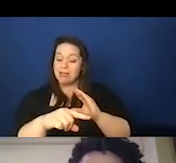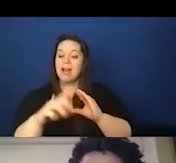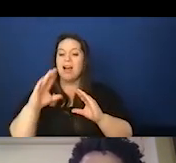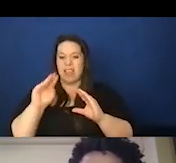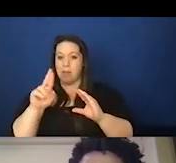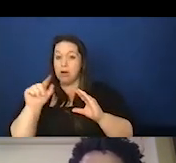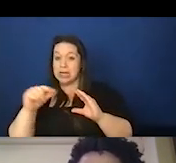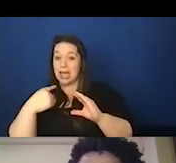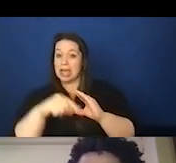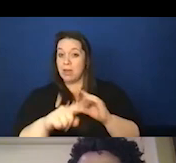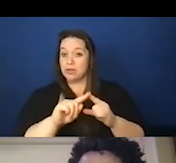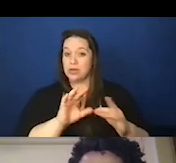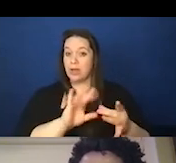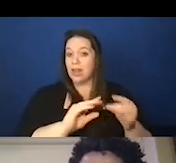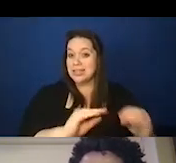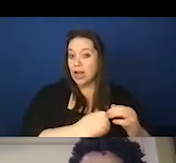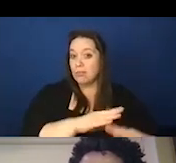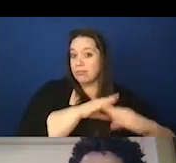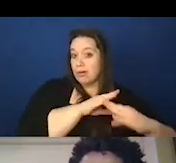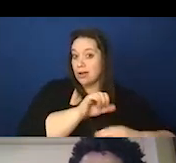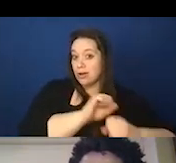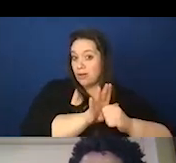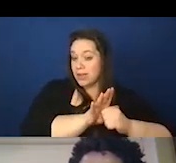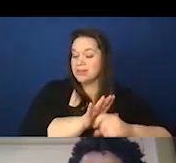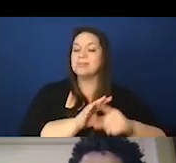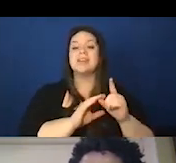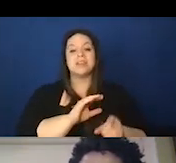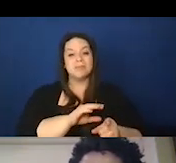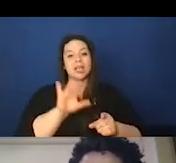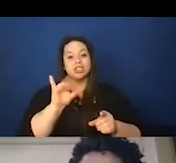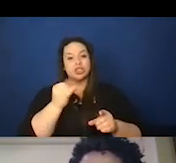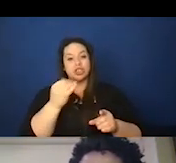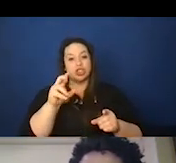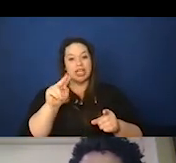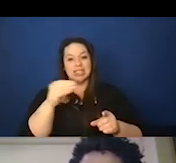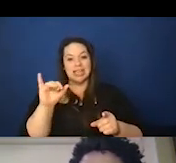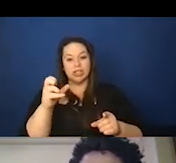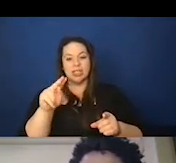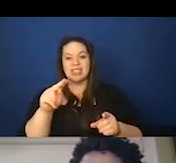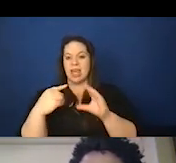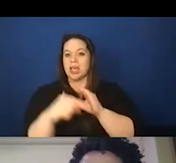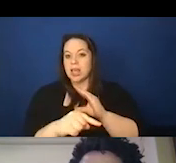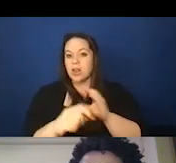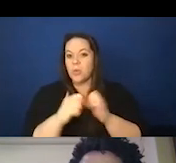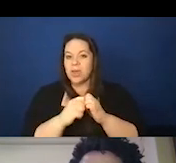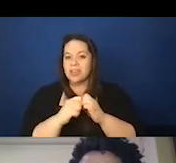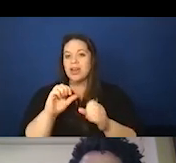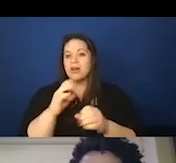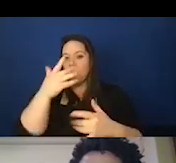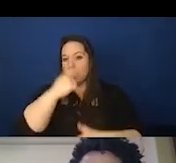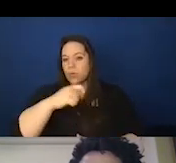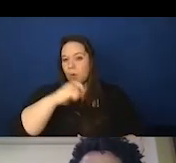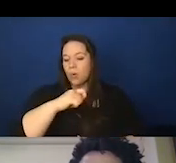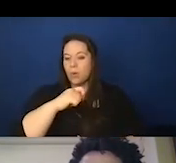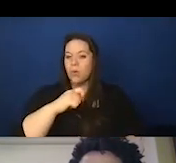type of shuttle. And again, we think that can be tweaked too. And Johnson & Johnson's already indicated that they're going to check again by seeing